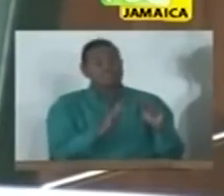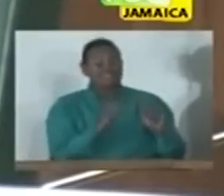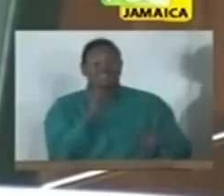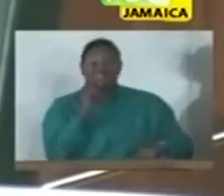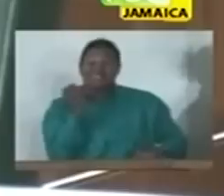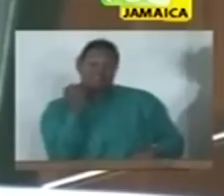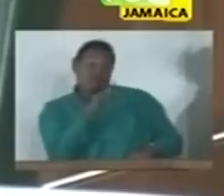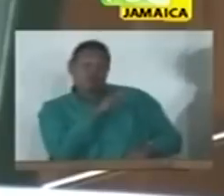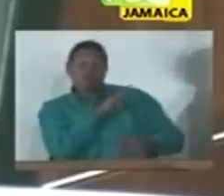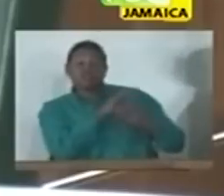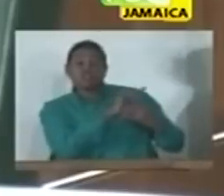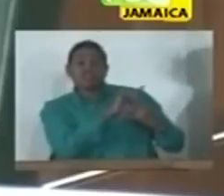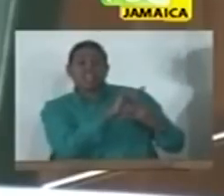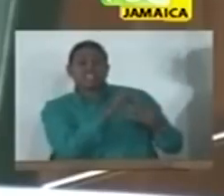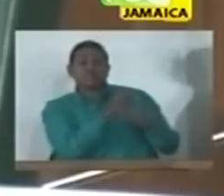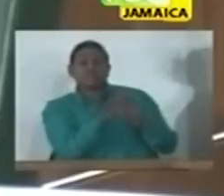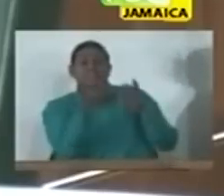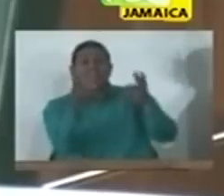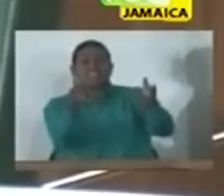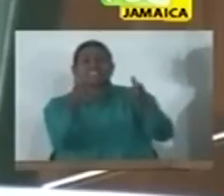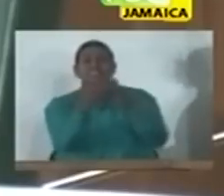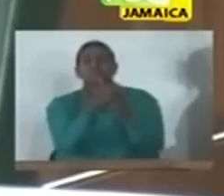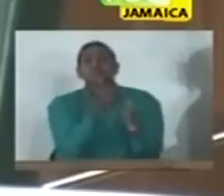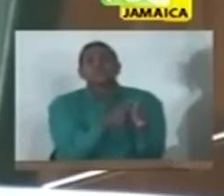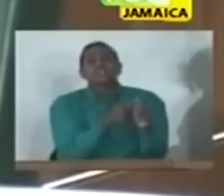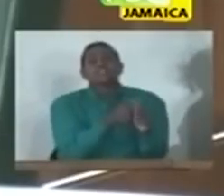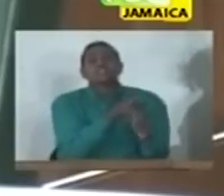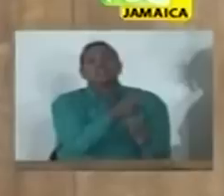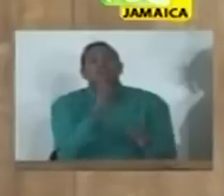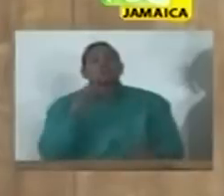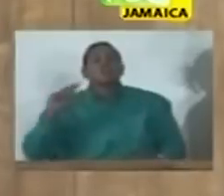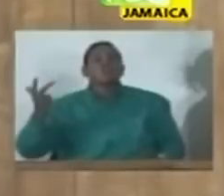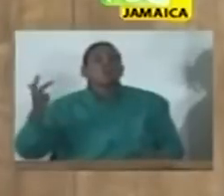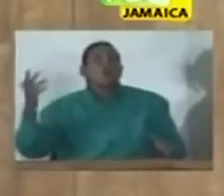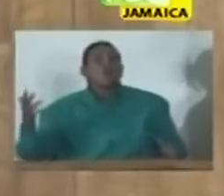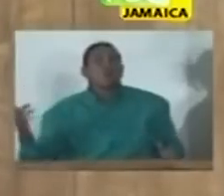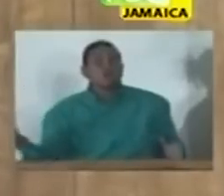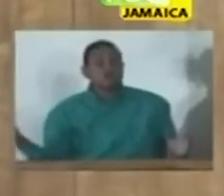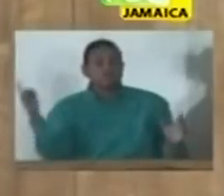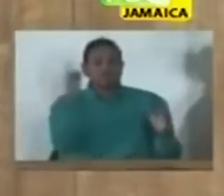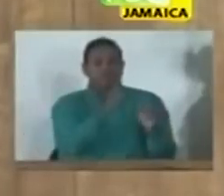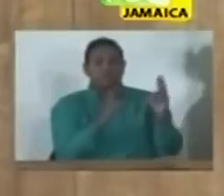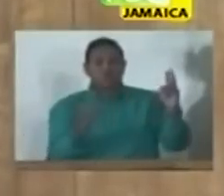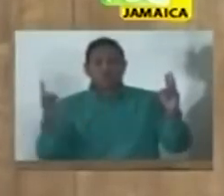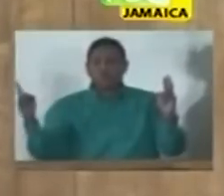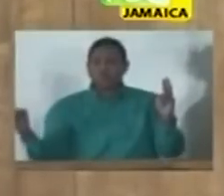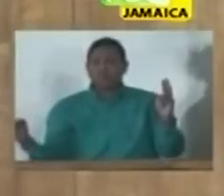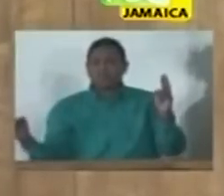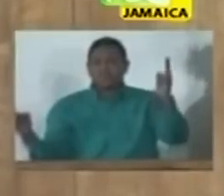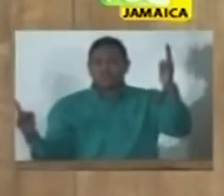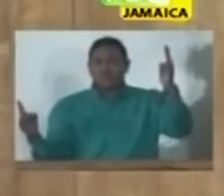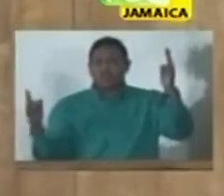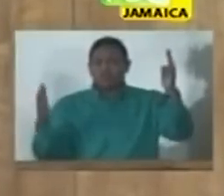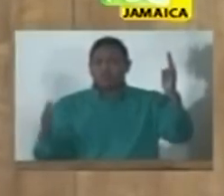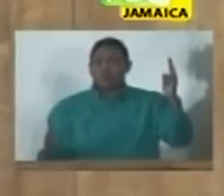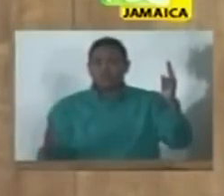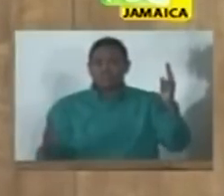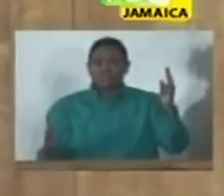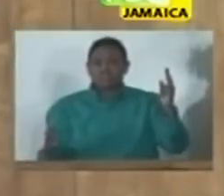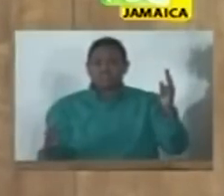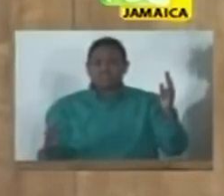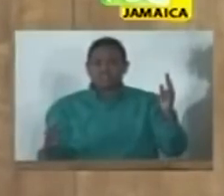personal relationship exists between each of them and a third person. And part of personal relationship include